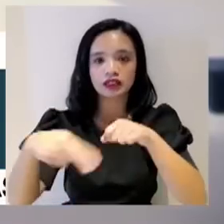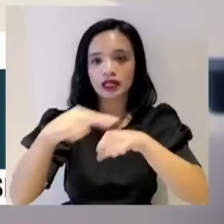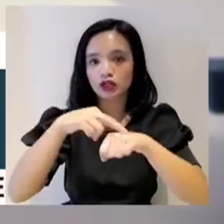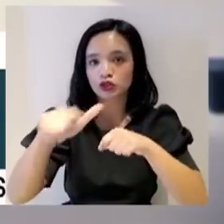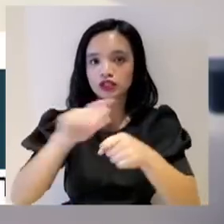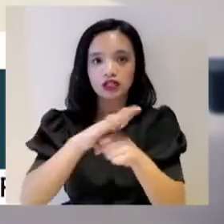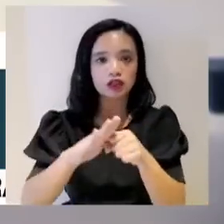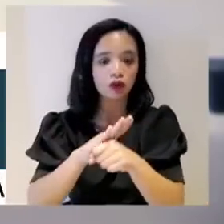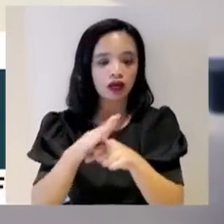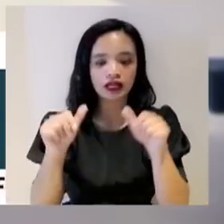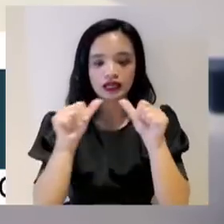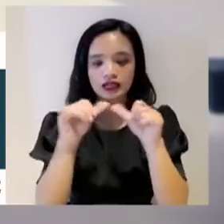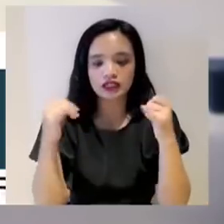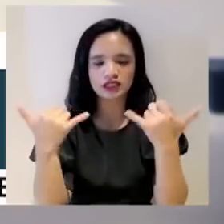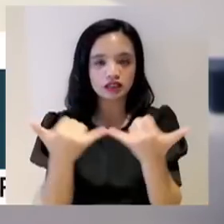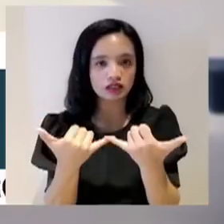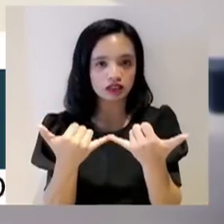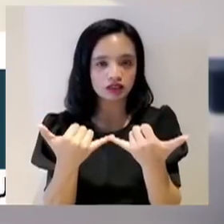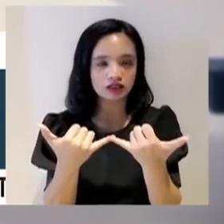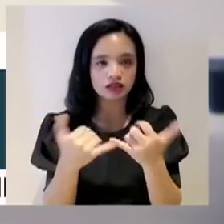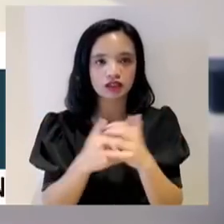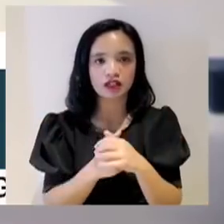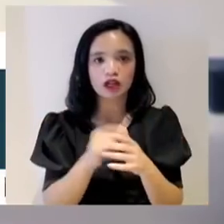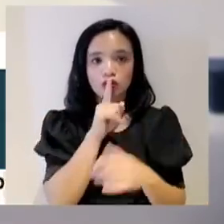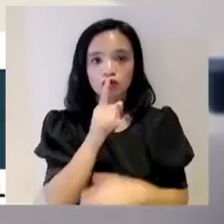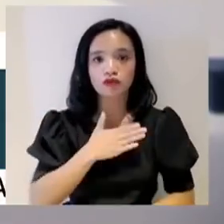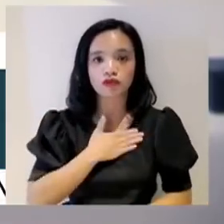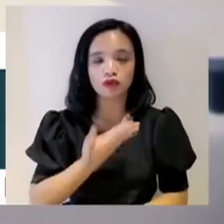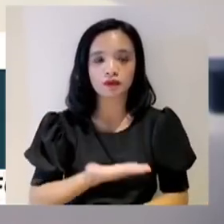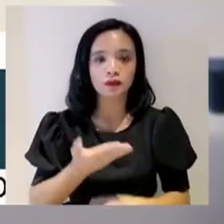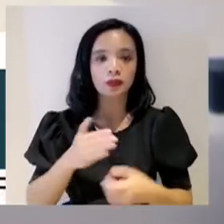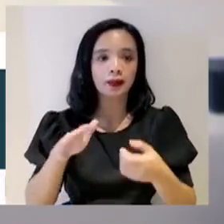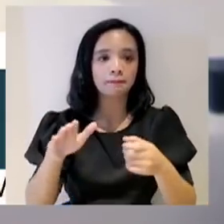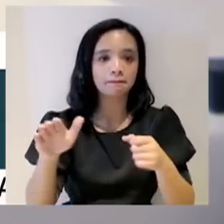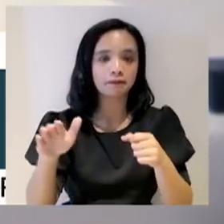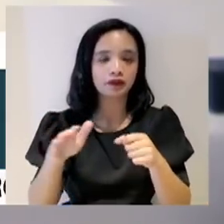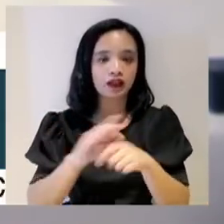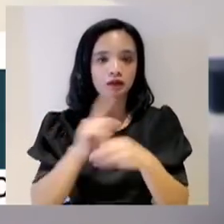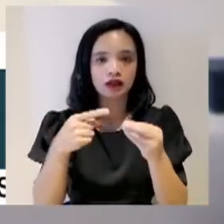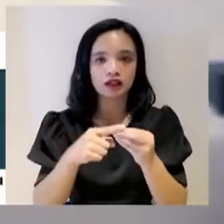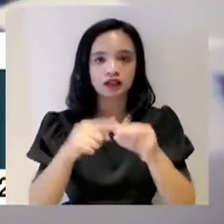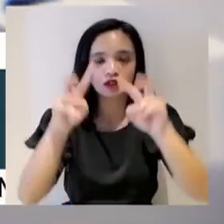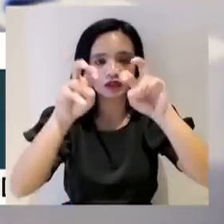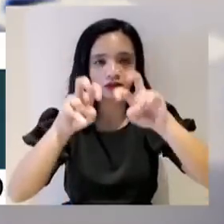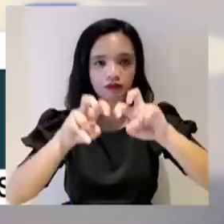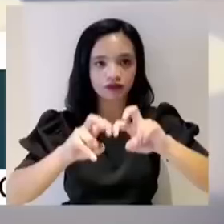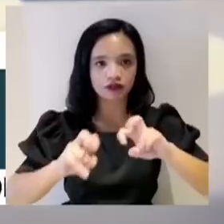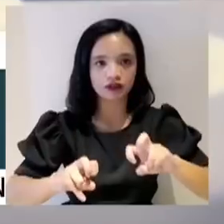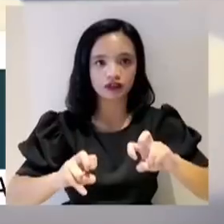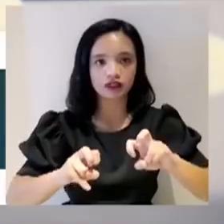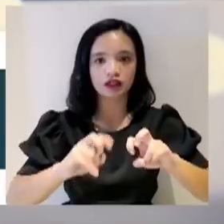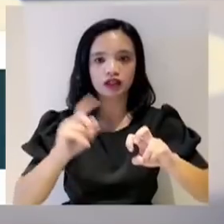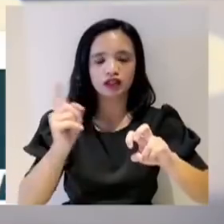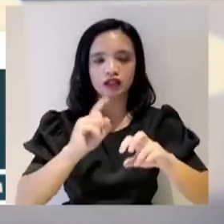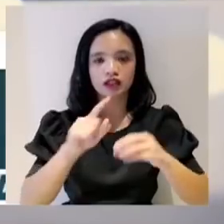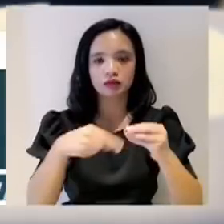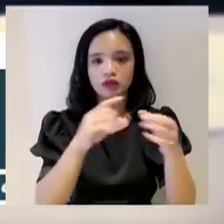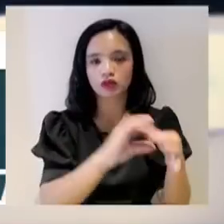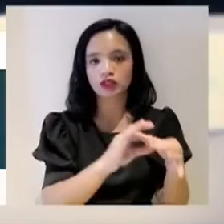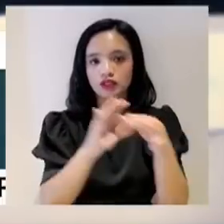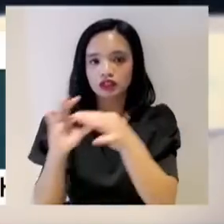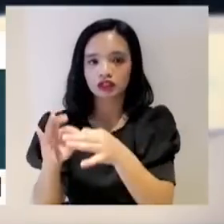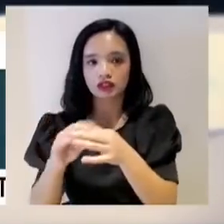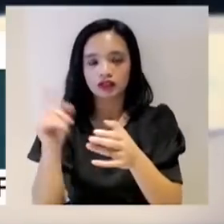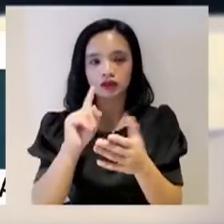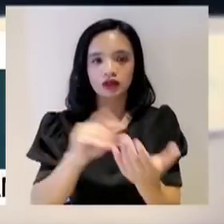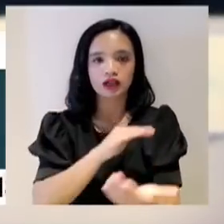agencies, remains fully committed to the internal investigation and prosecution of allegations connected to the anti-illegal